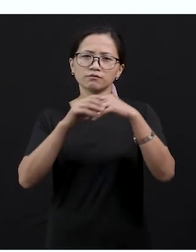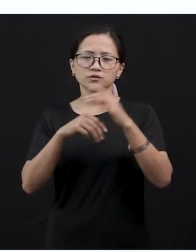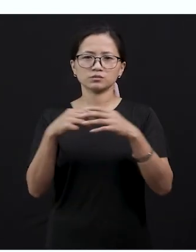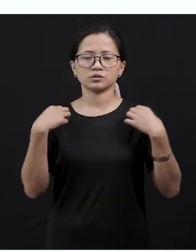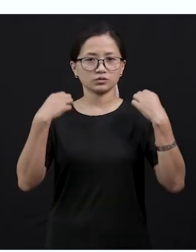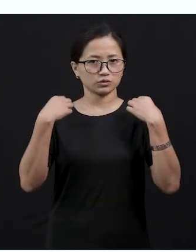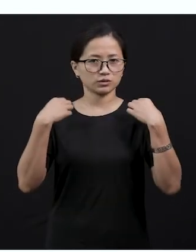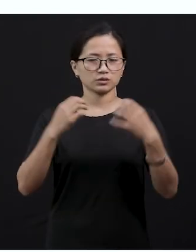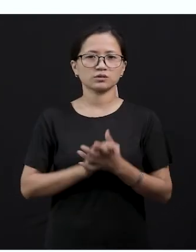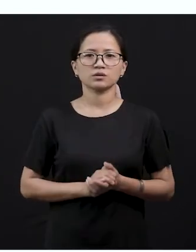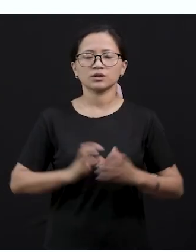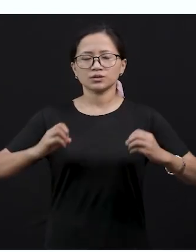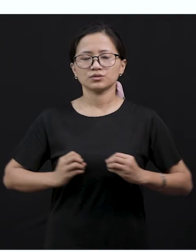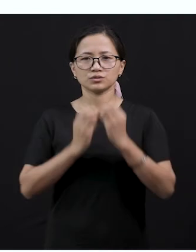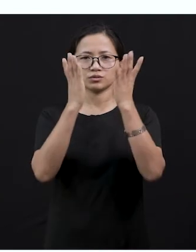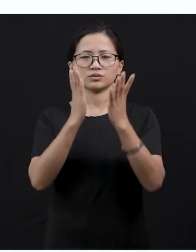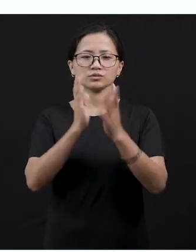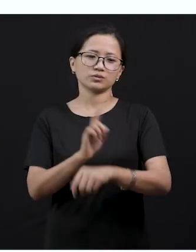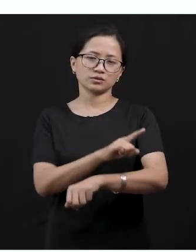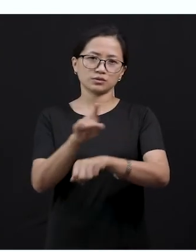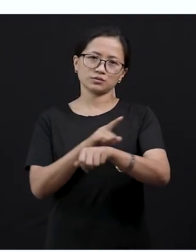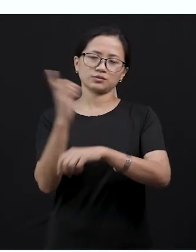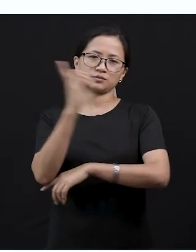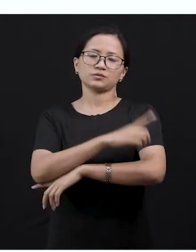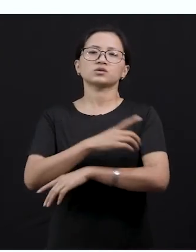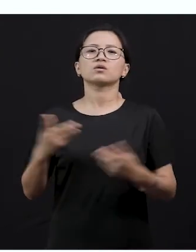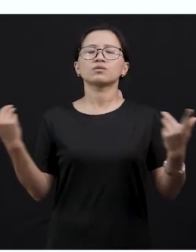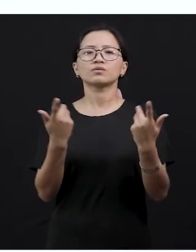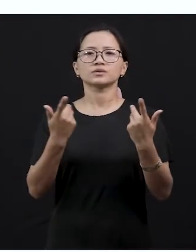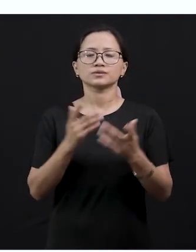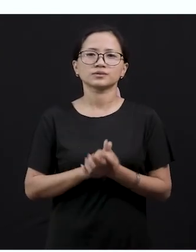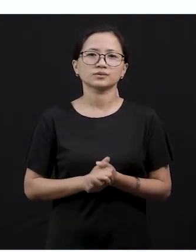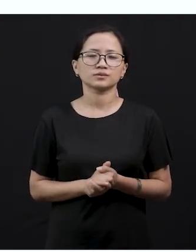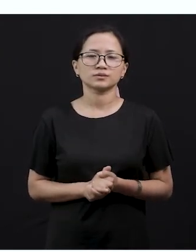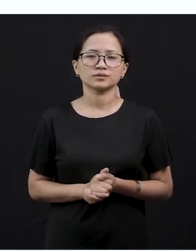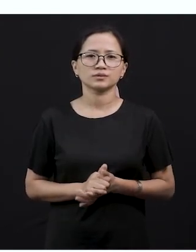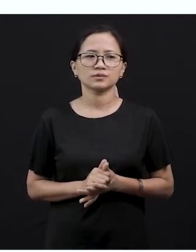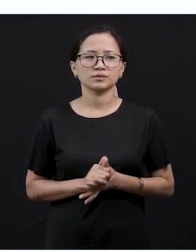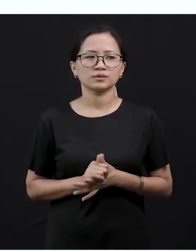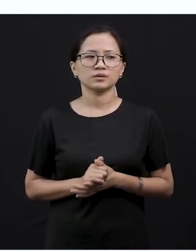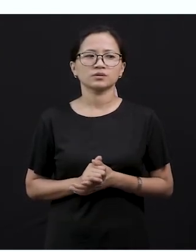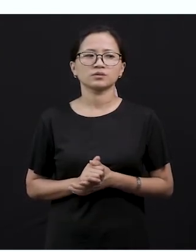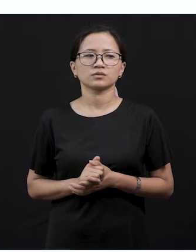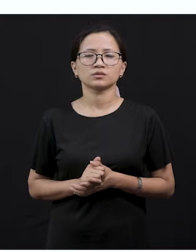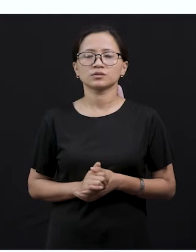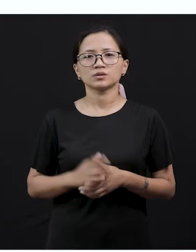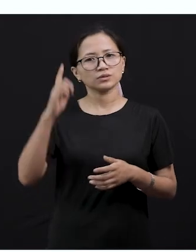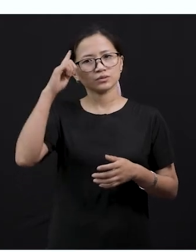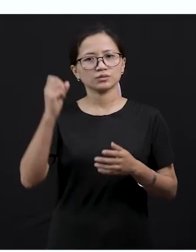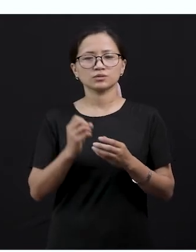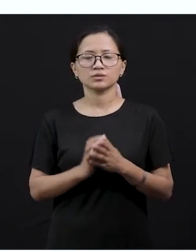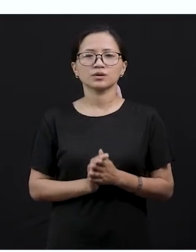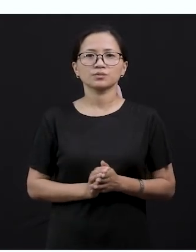to enjoy the happiest hour of the day. So what is the happiest hour of the day? See, to be with